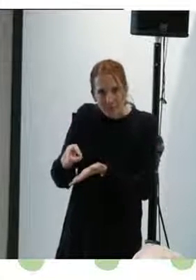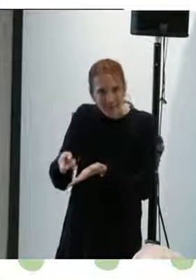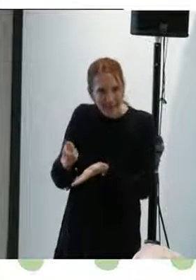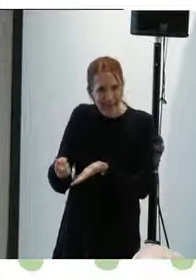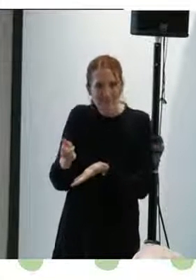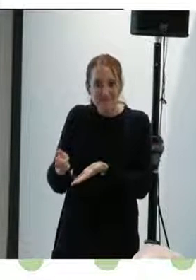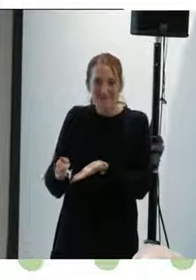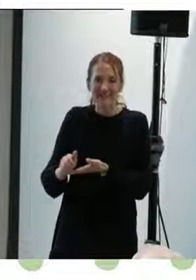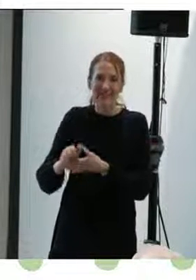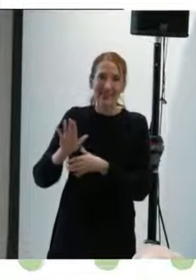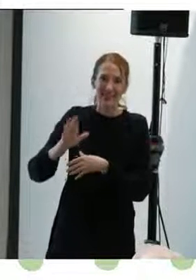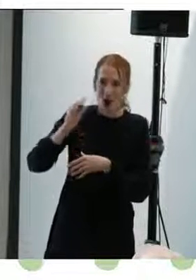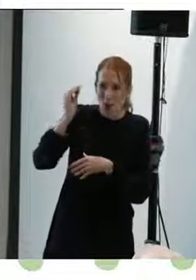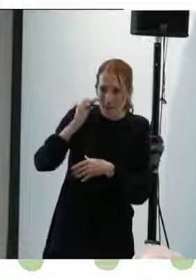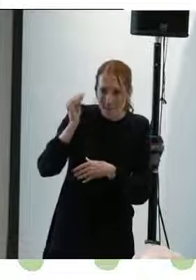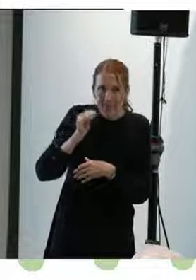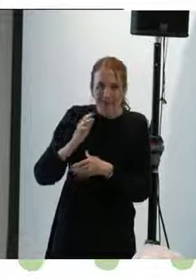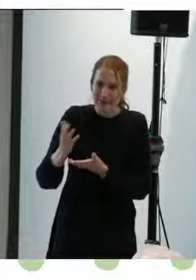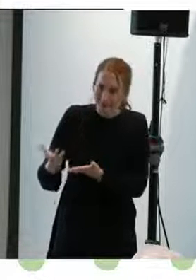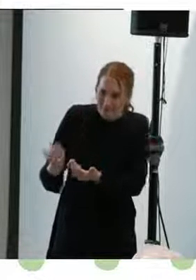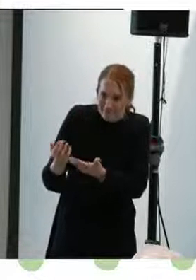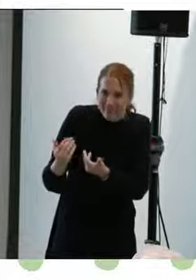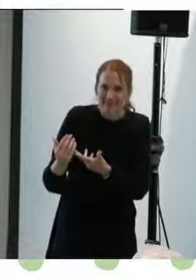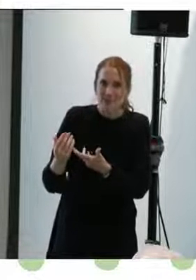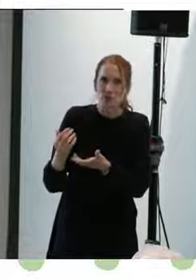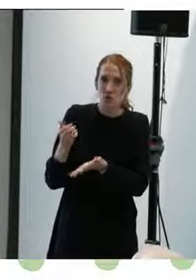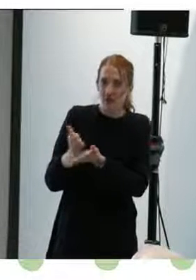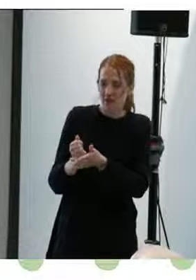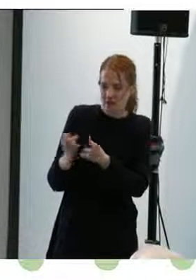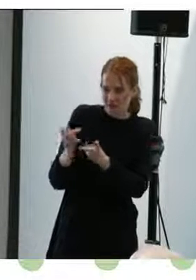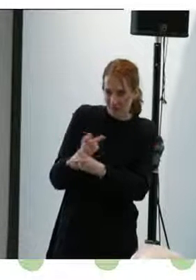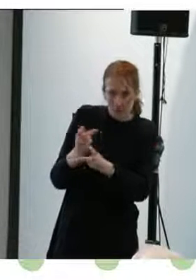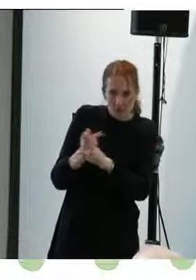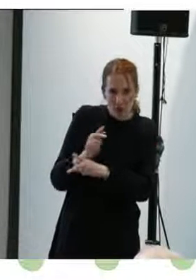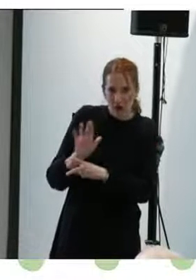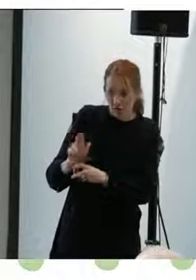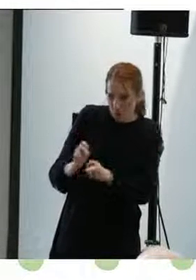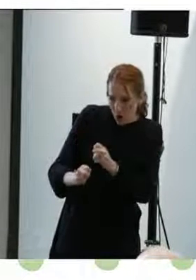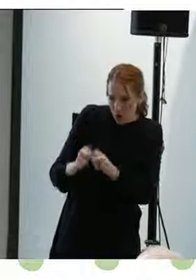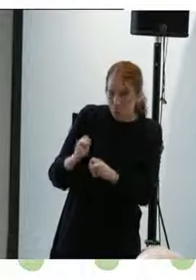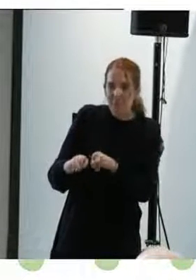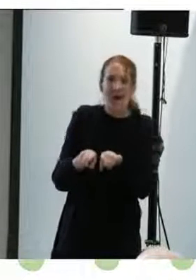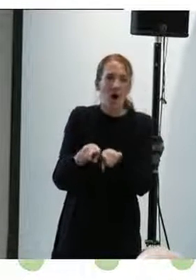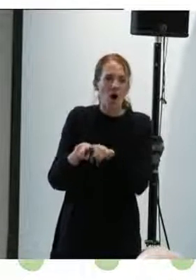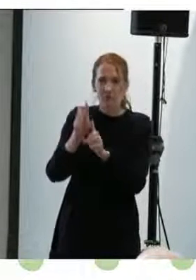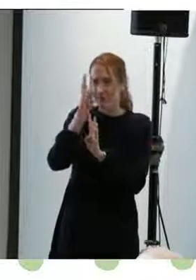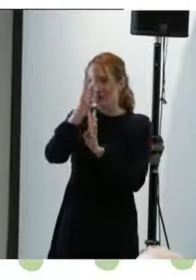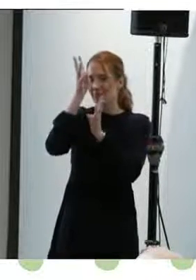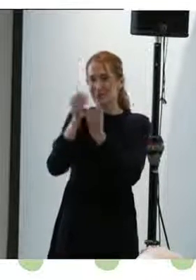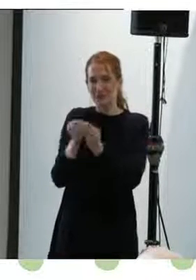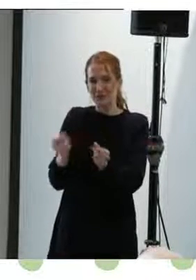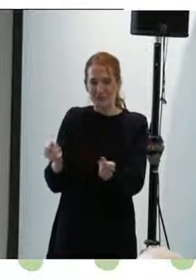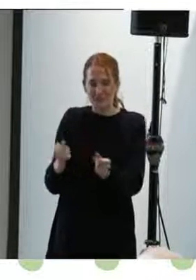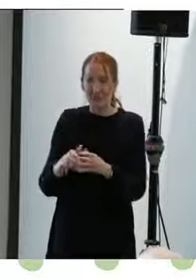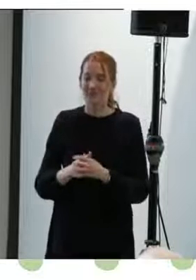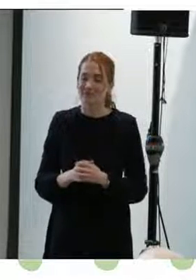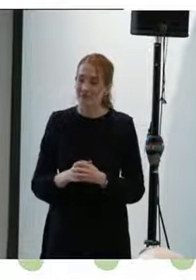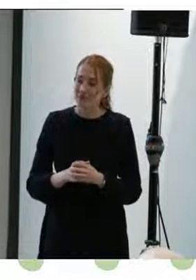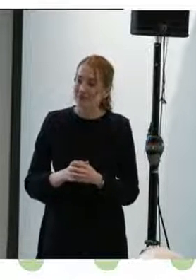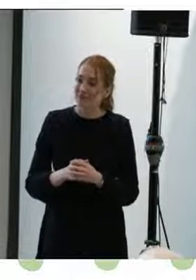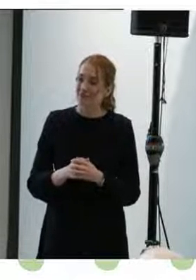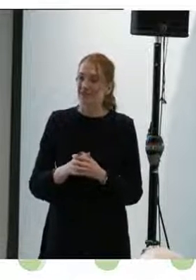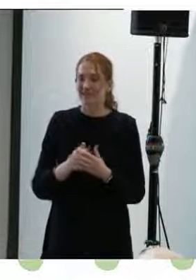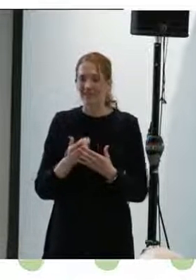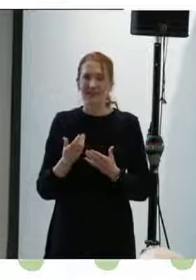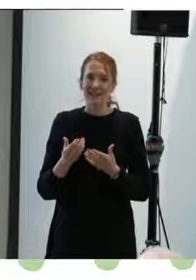maybe bringing their voices in to help define what the problems are and to also create the solutions. And I think, again, that might be kind